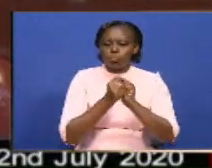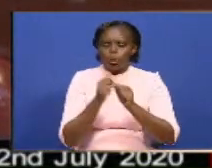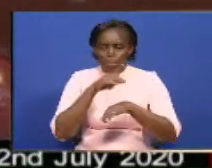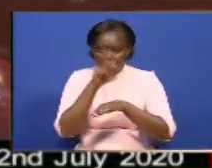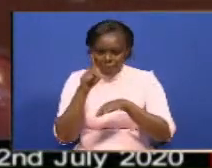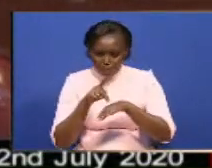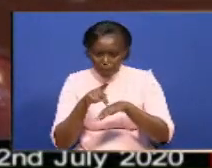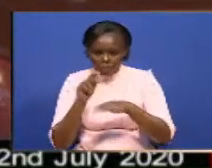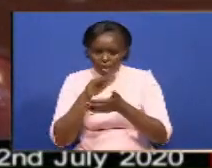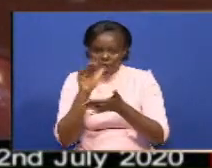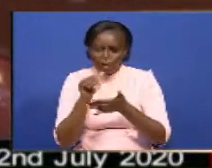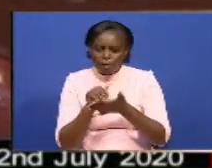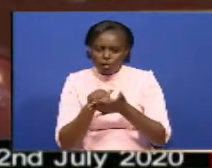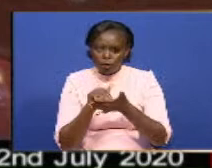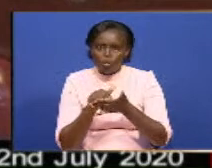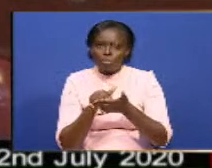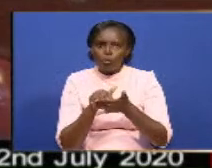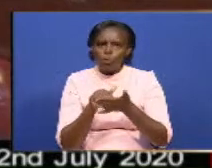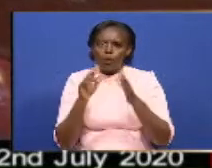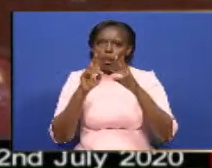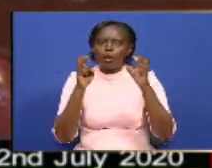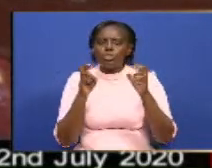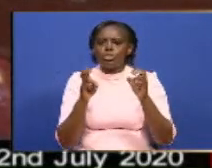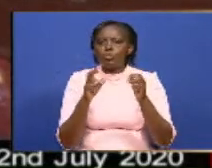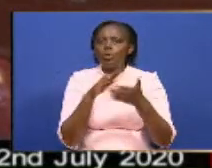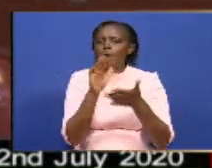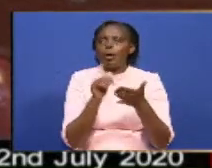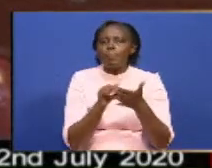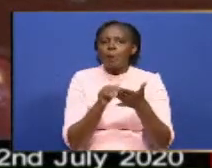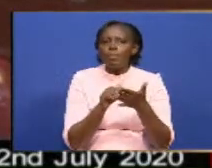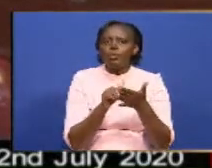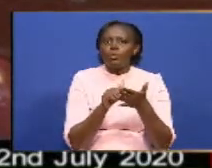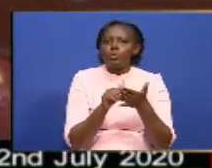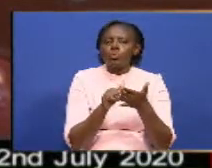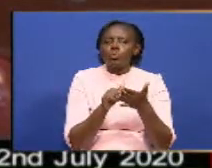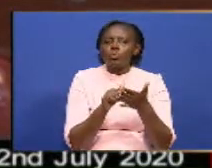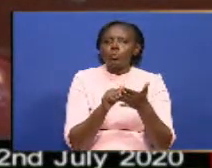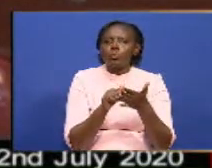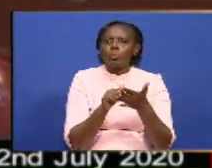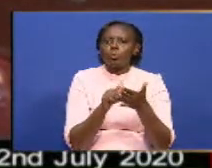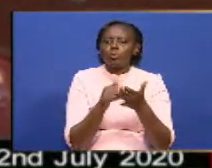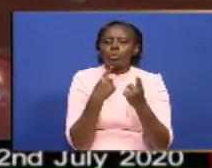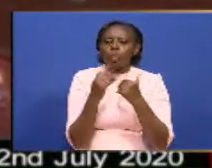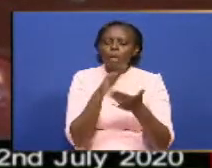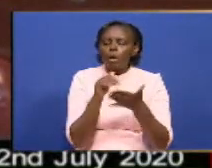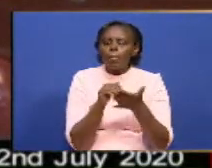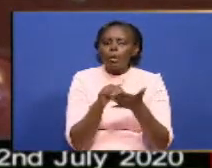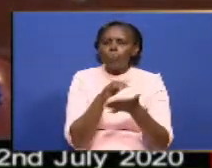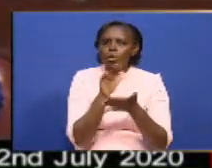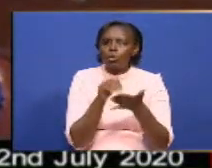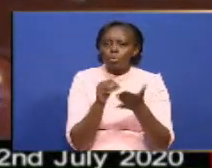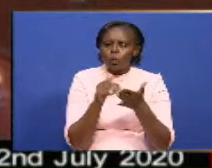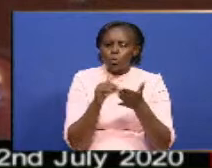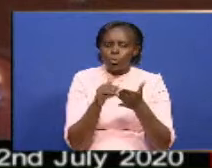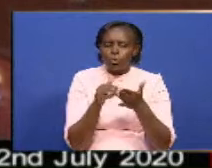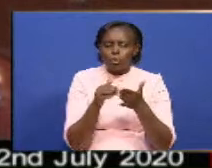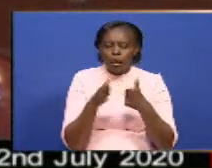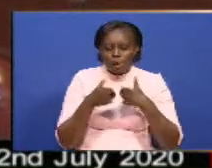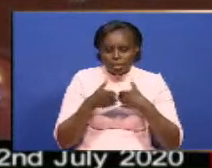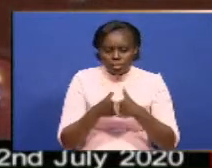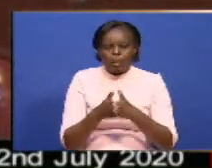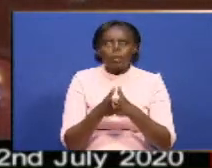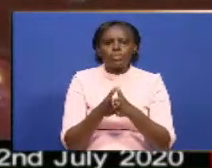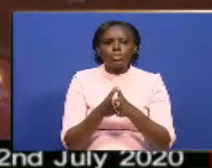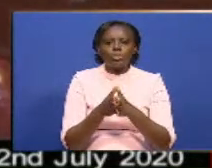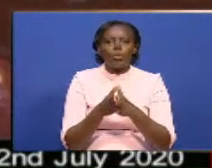should also include issues of that I've spoken about, including sexual and gender-based violence